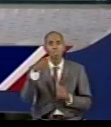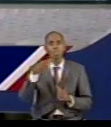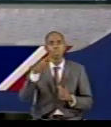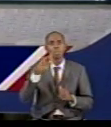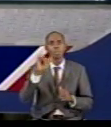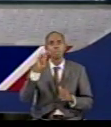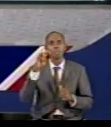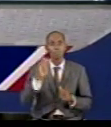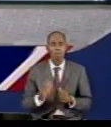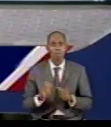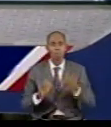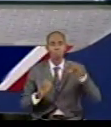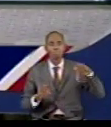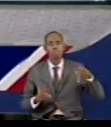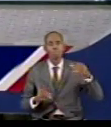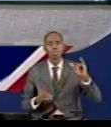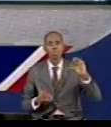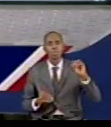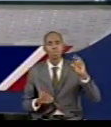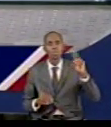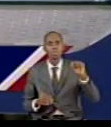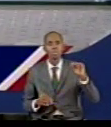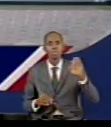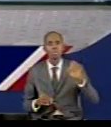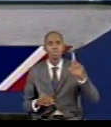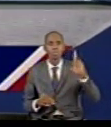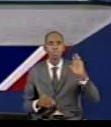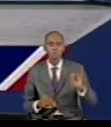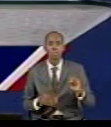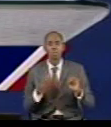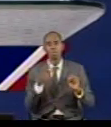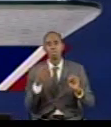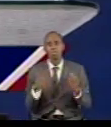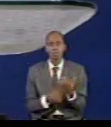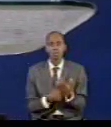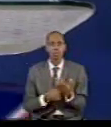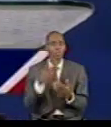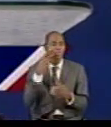prime pioneers of the gospel. It tells us in